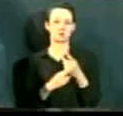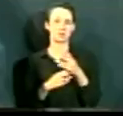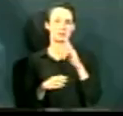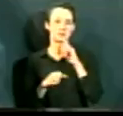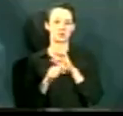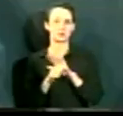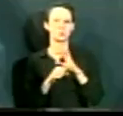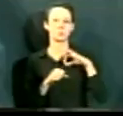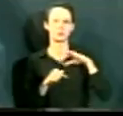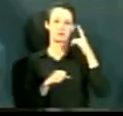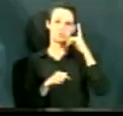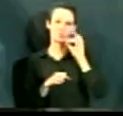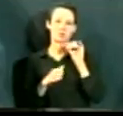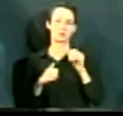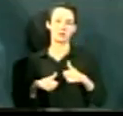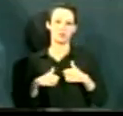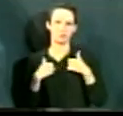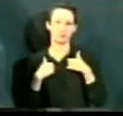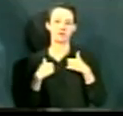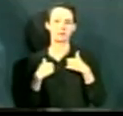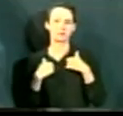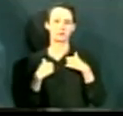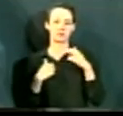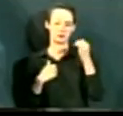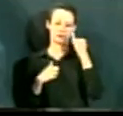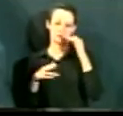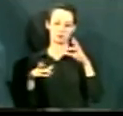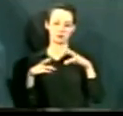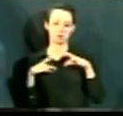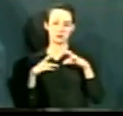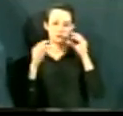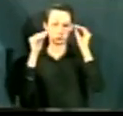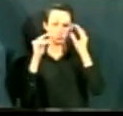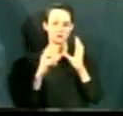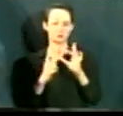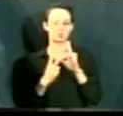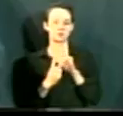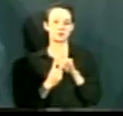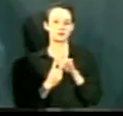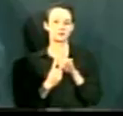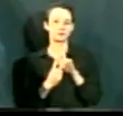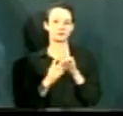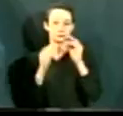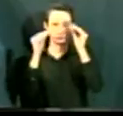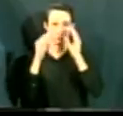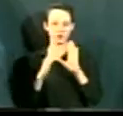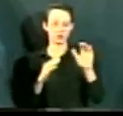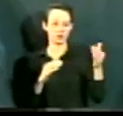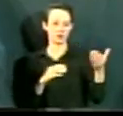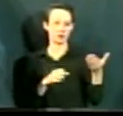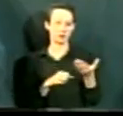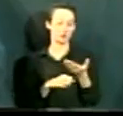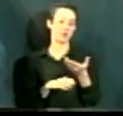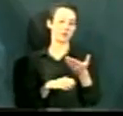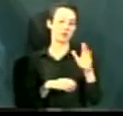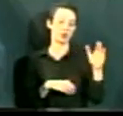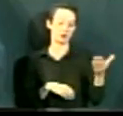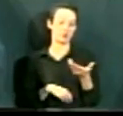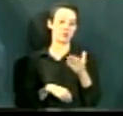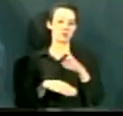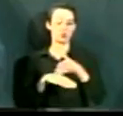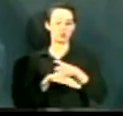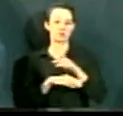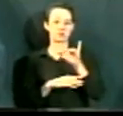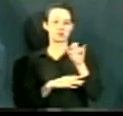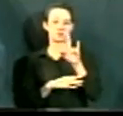with TCRS if you retire as a teacher. The teachers that were hired after July 1st, they are